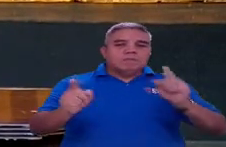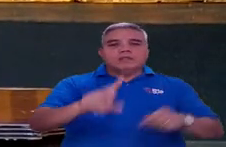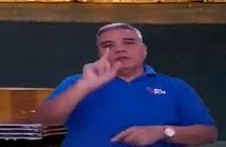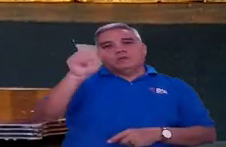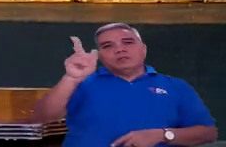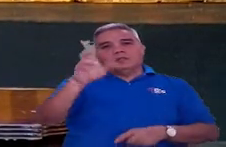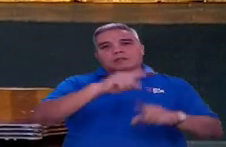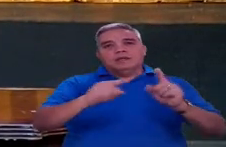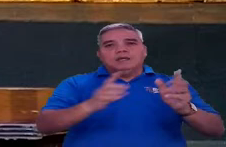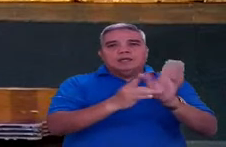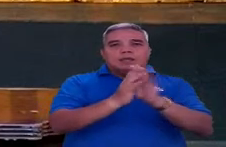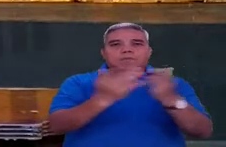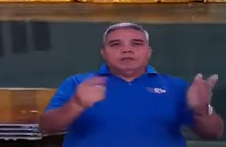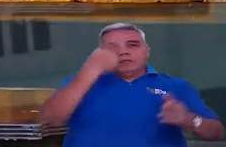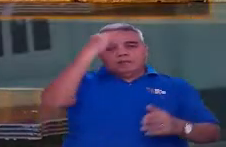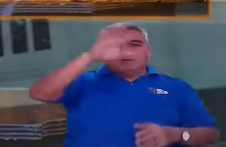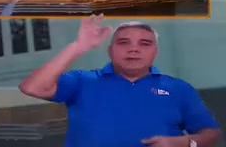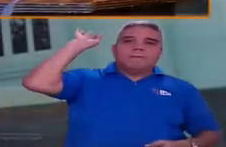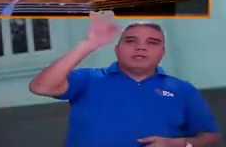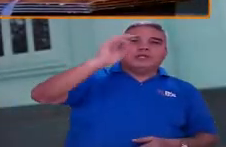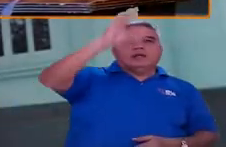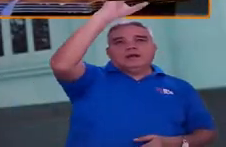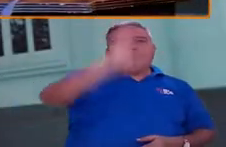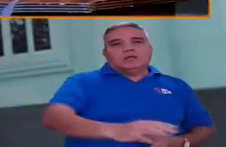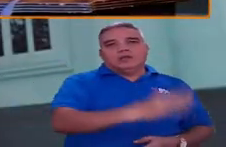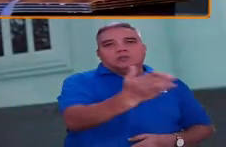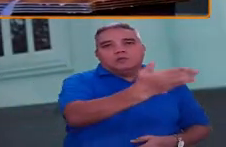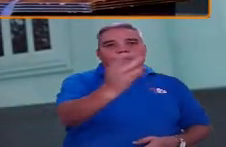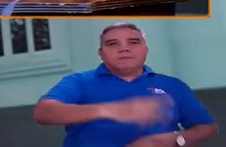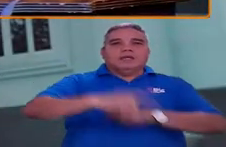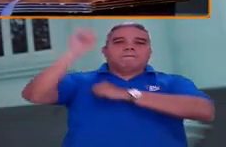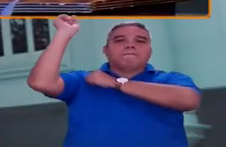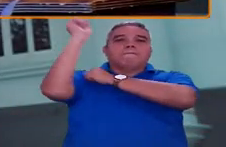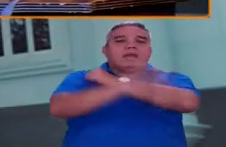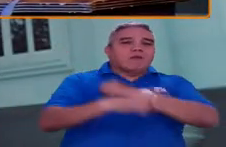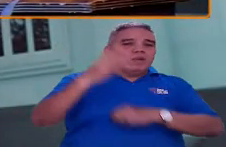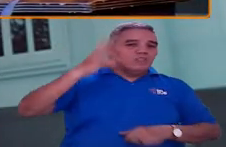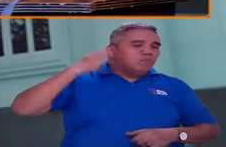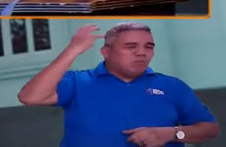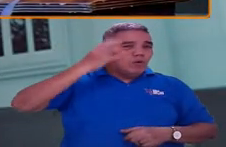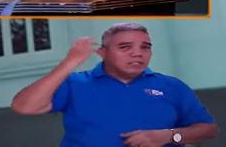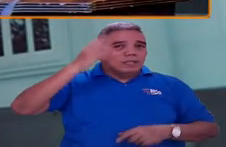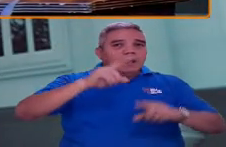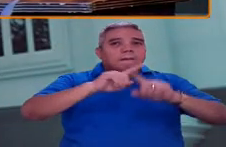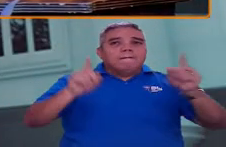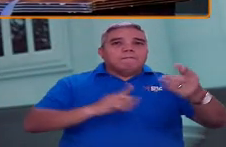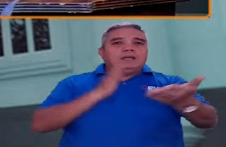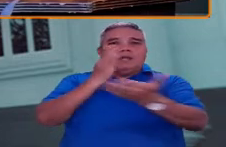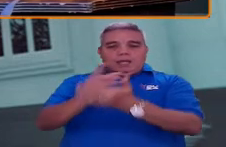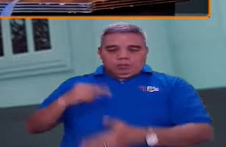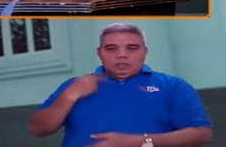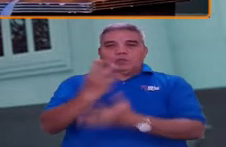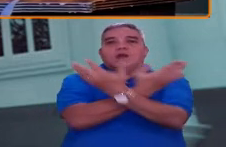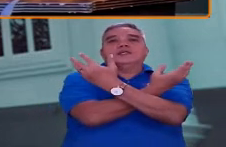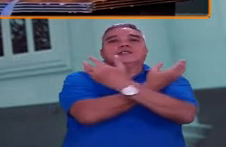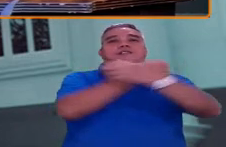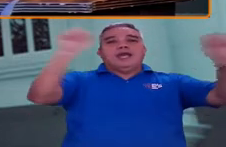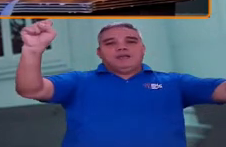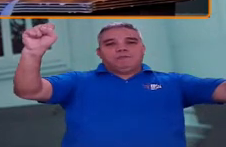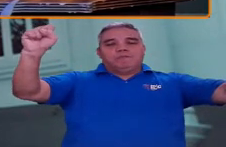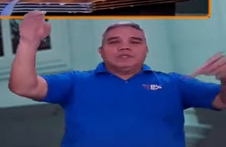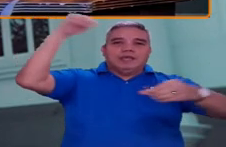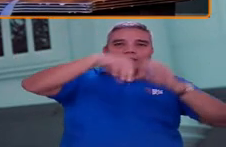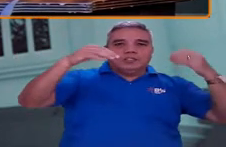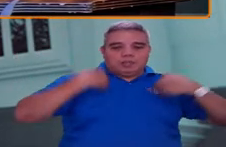20, for the Bible says, for the preaching of the cross is to them that perish foolishness, but unto us which are